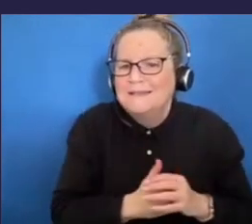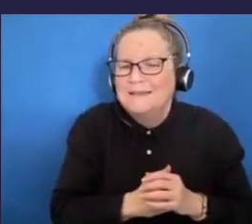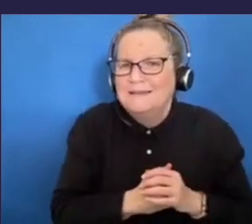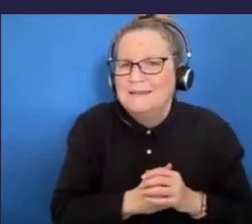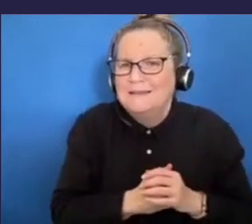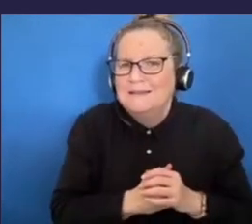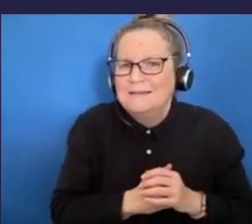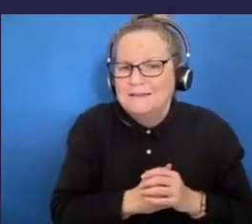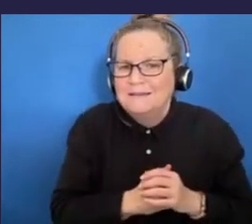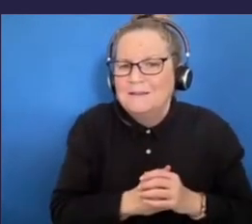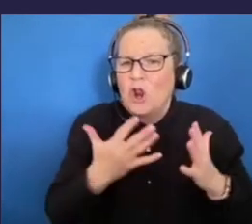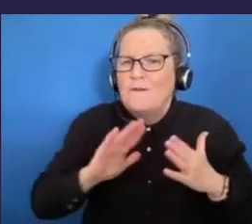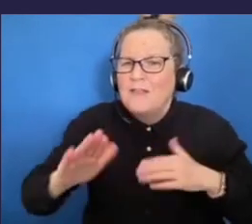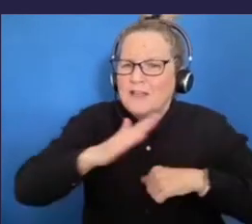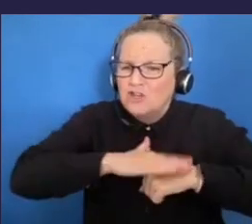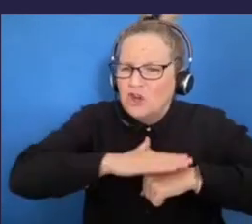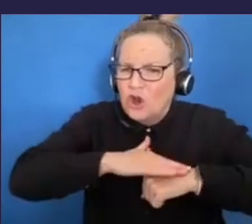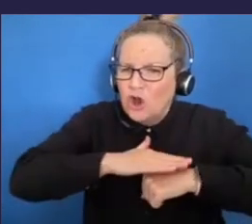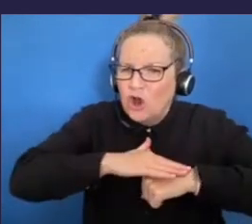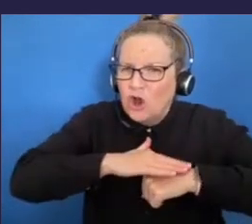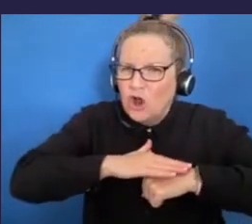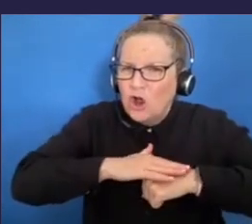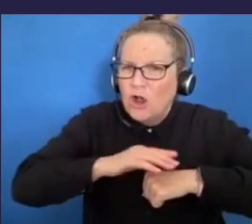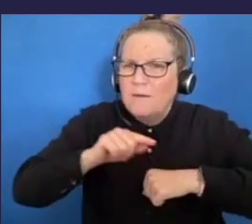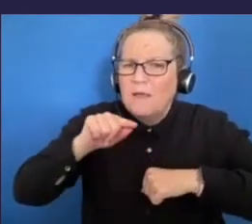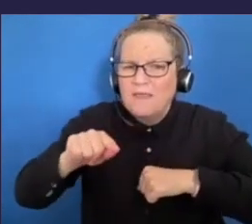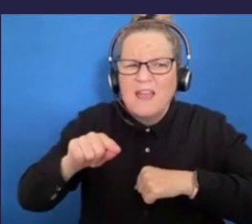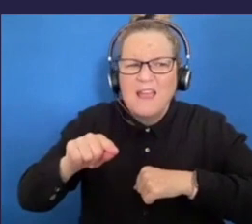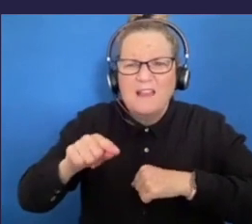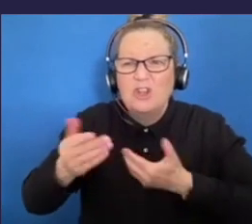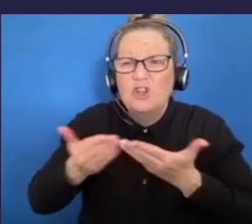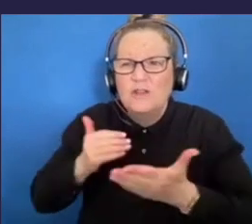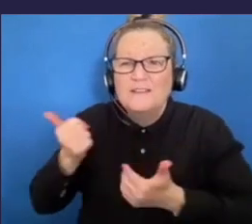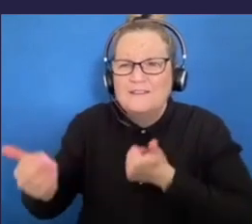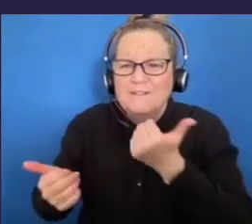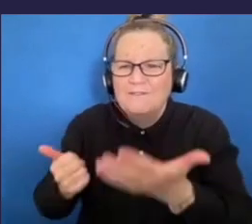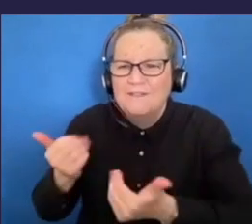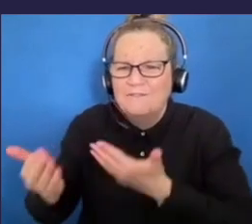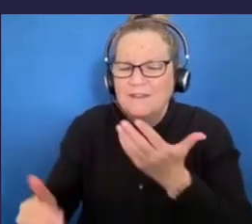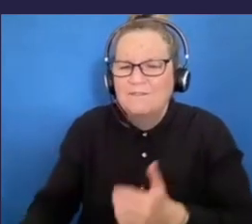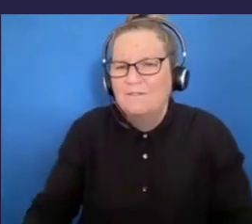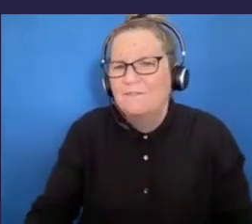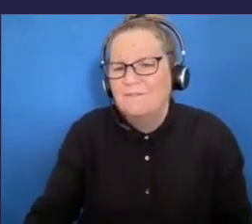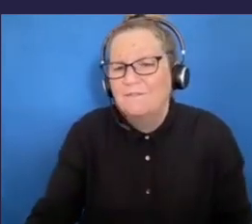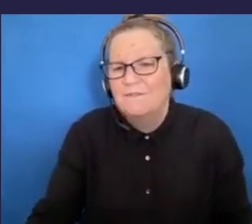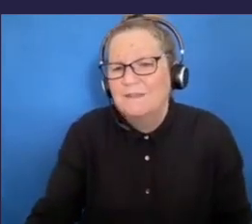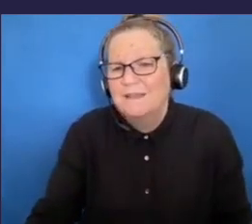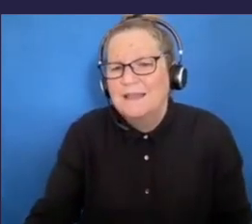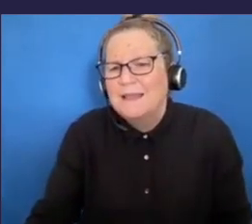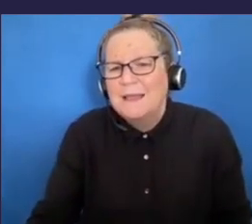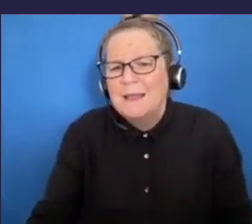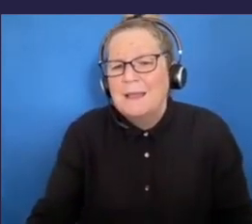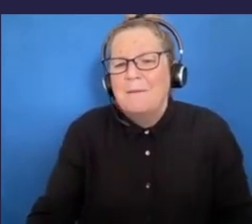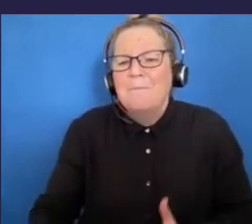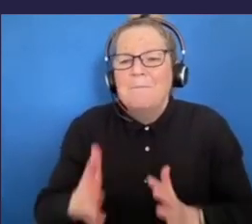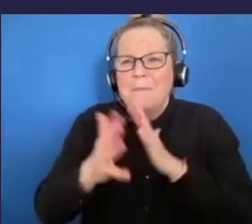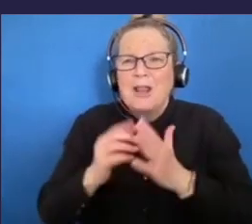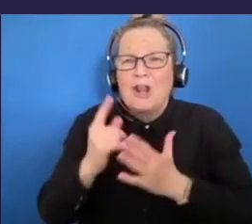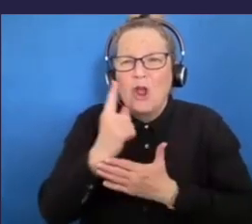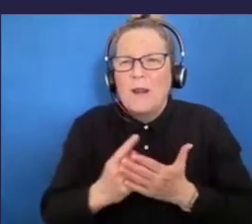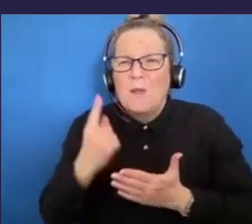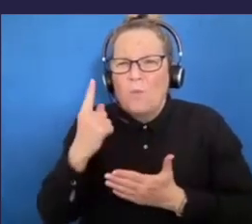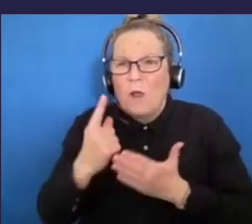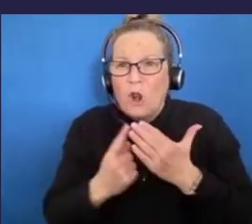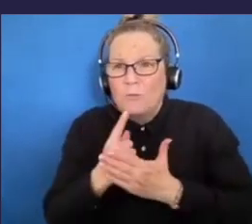time with other people who are service recipients. That creates one set of opportunities for people in terms of who they get